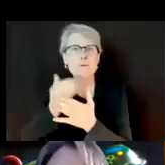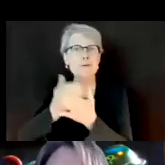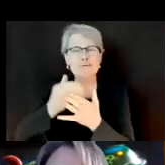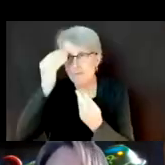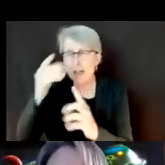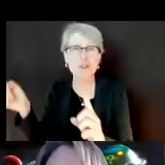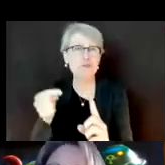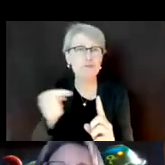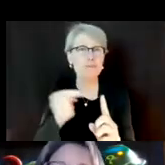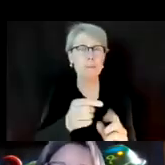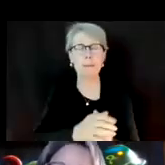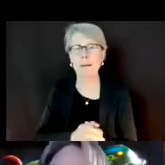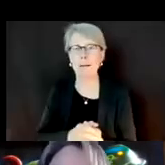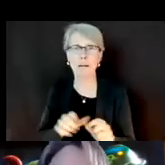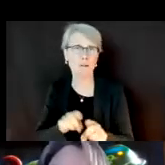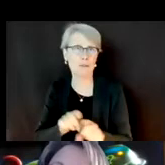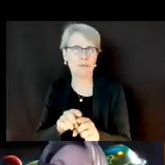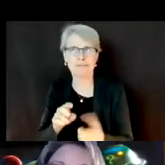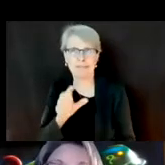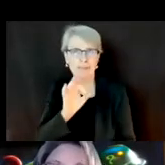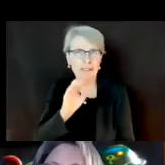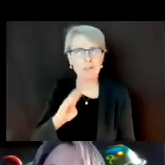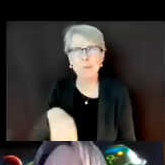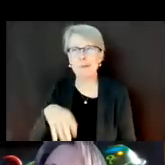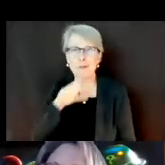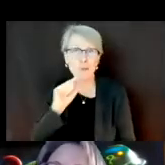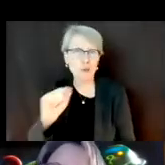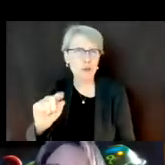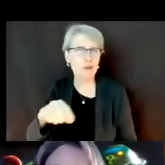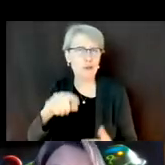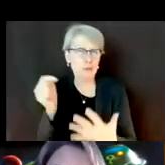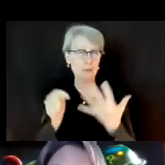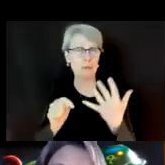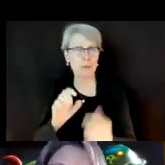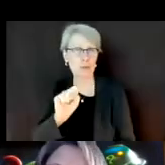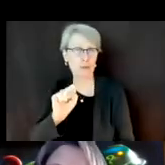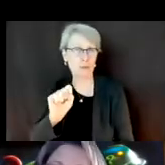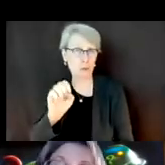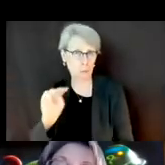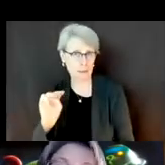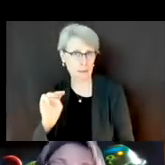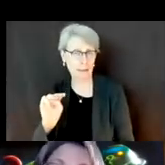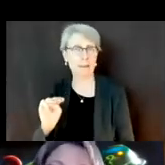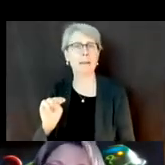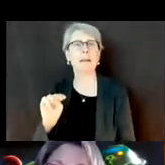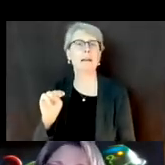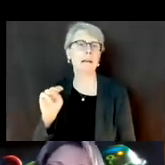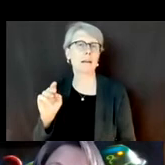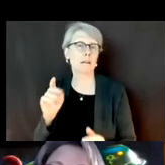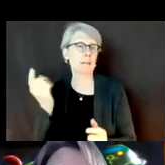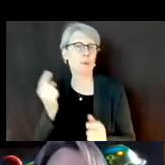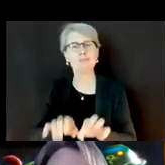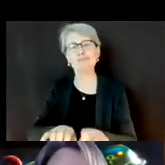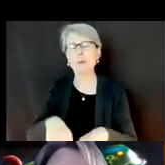of tools like social media that allow us to connect to people that we actually know. So to have that personal connection, and for someone to say, oh, I just read this book, it's